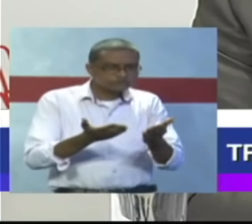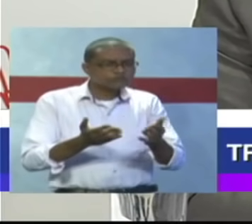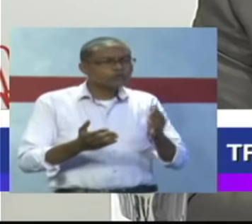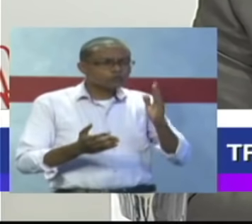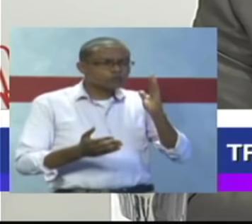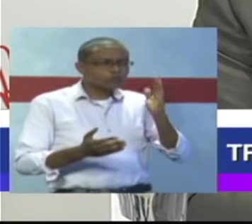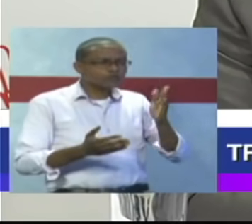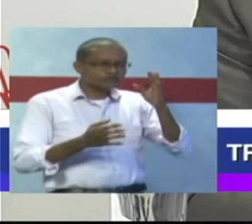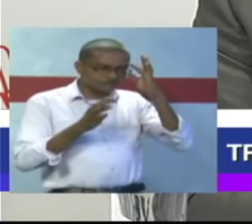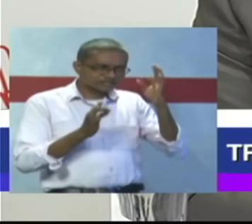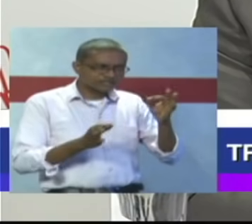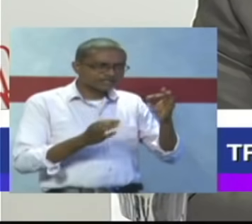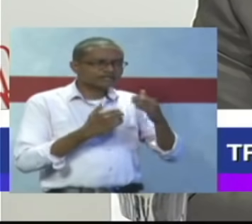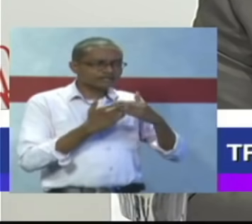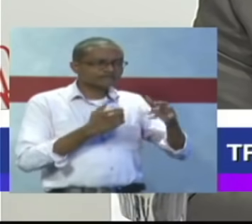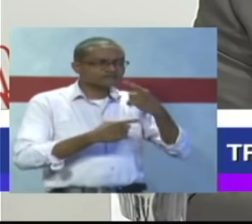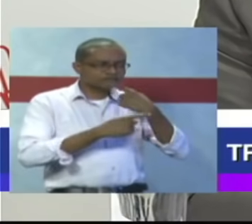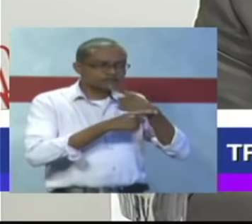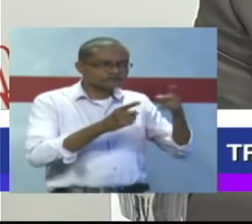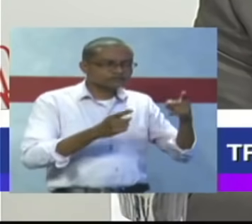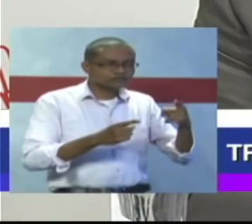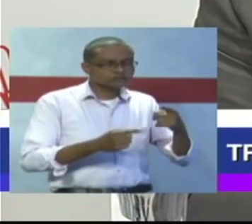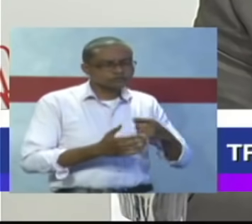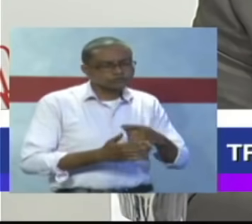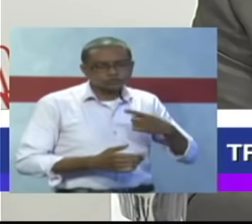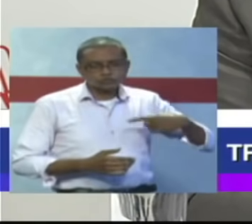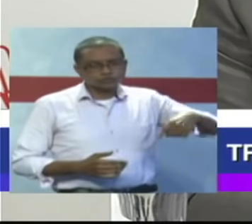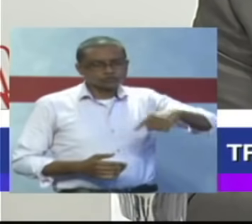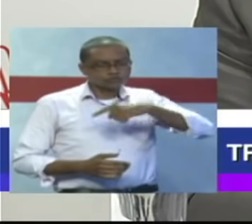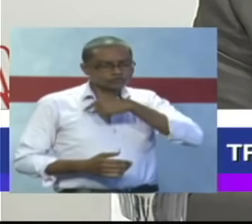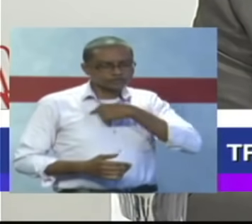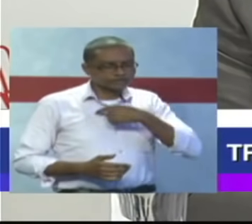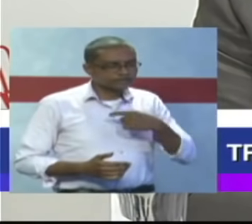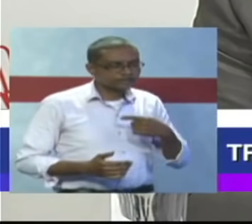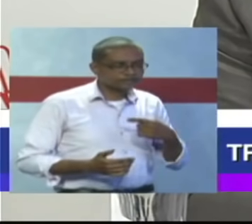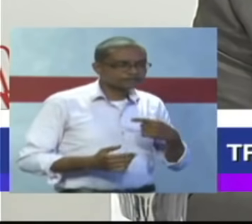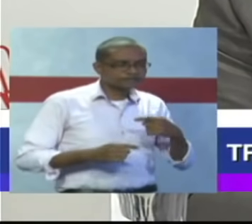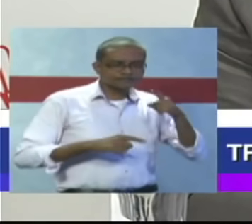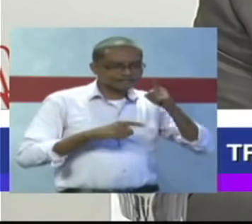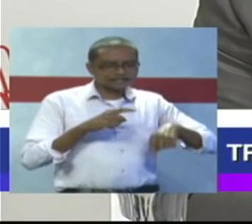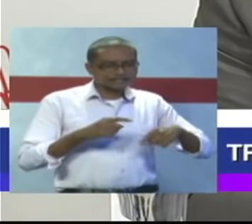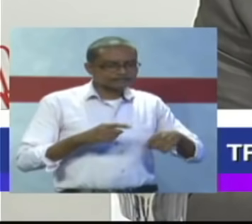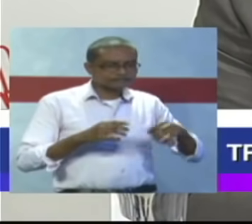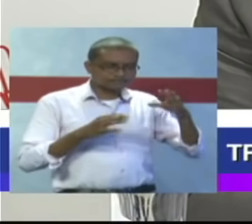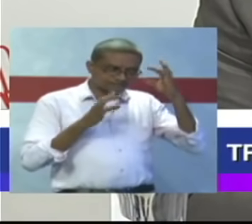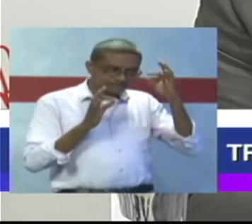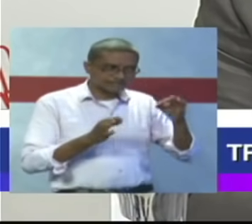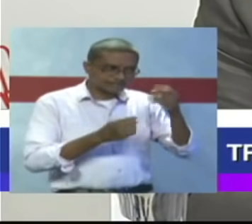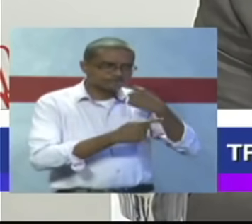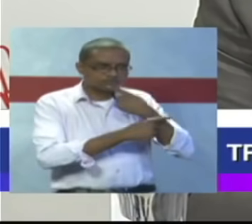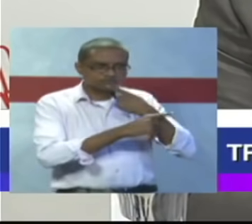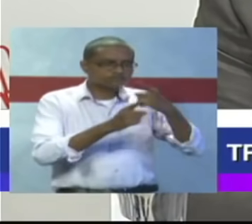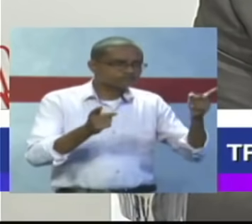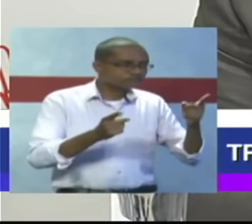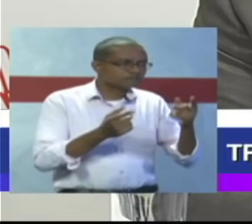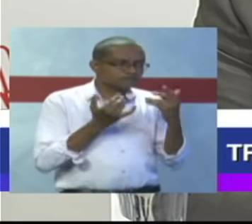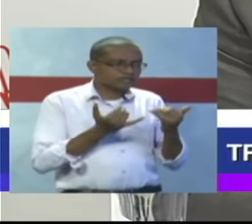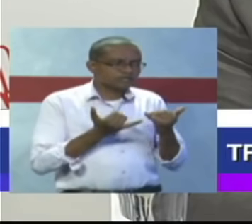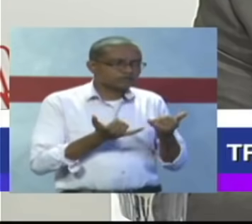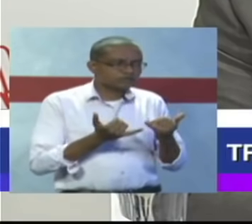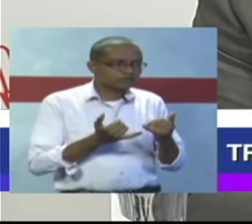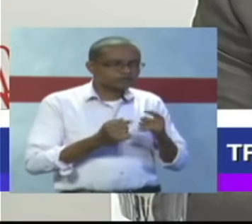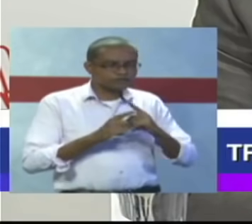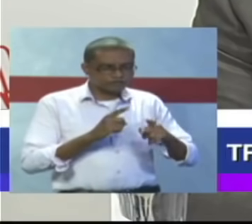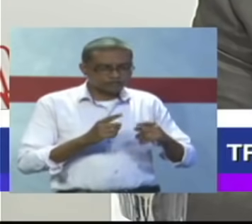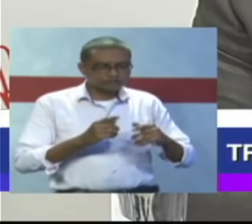will be declared. So that's not a decision that we will actually speak about at this point in time, but as